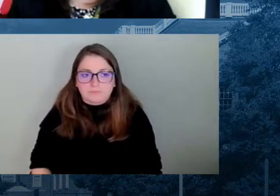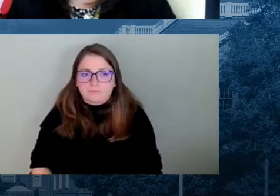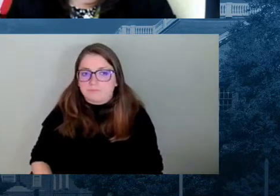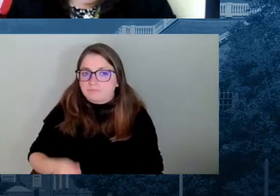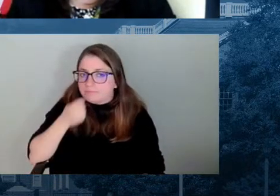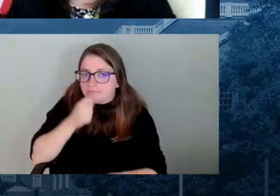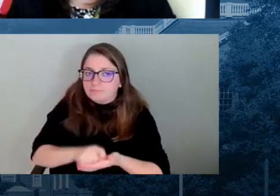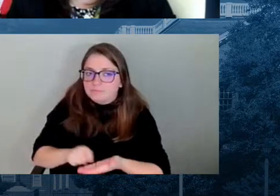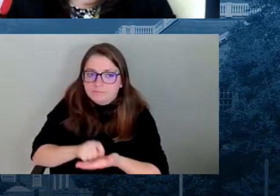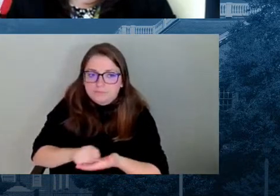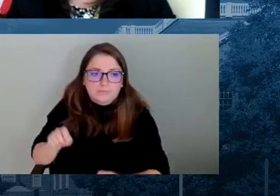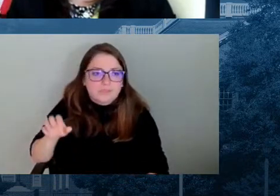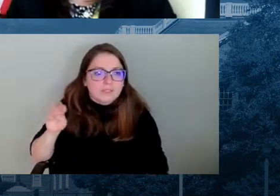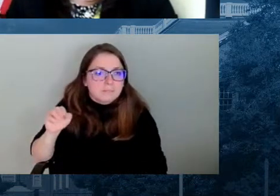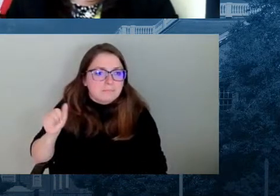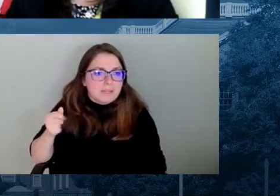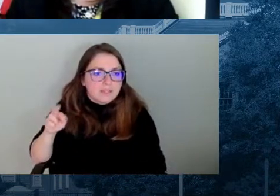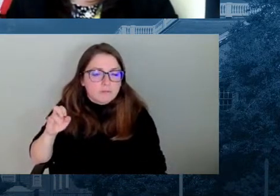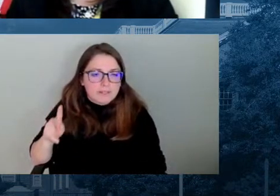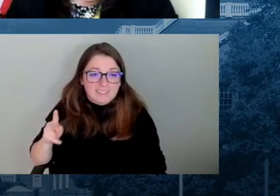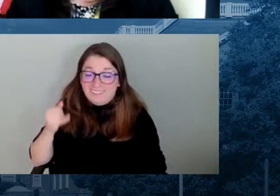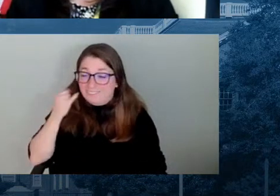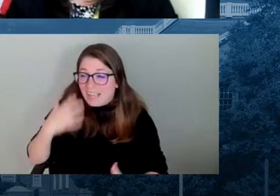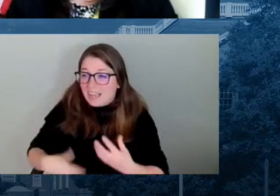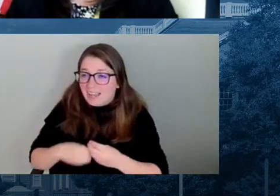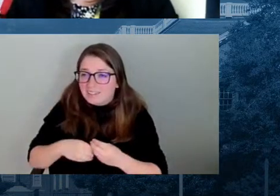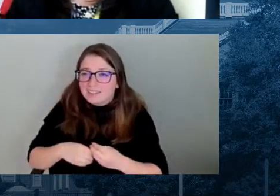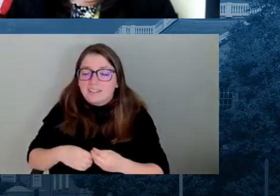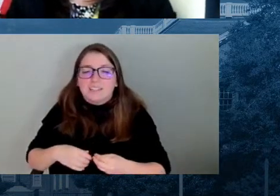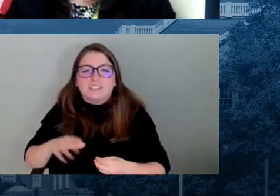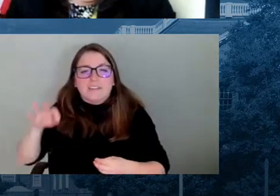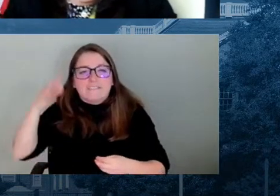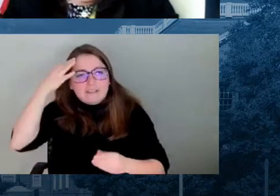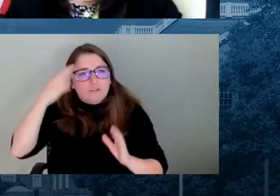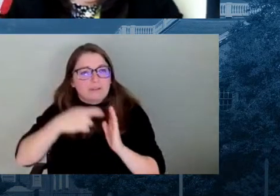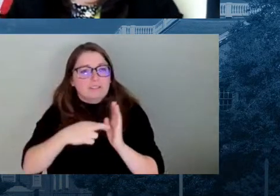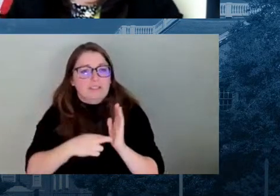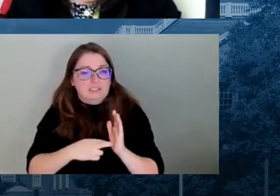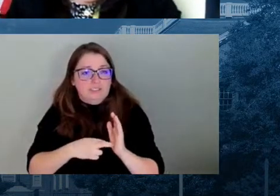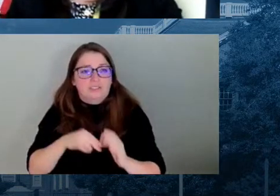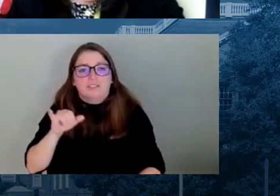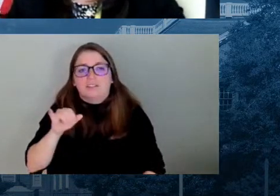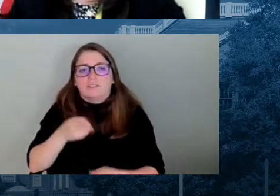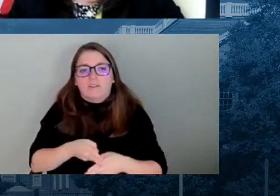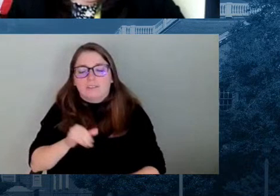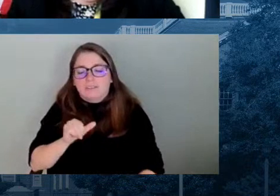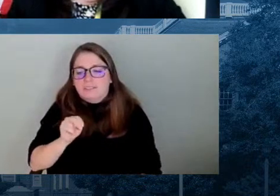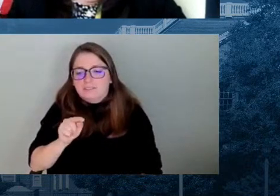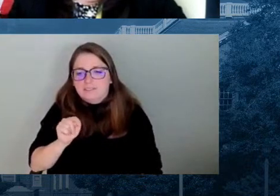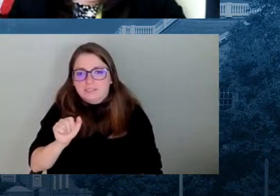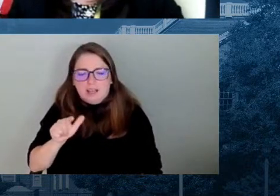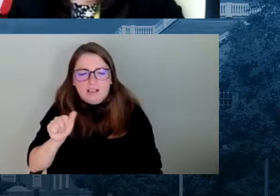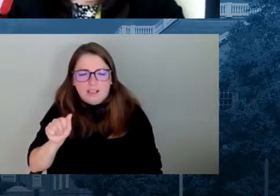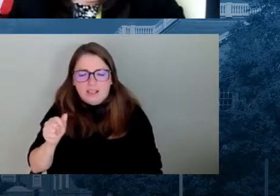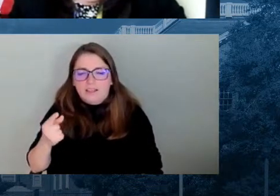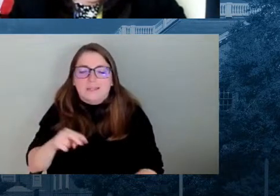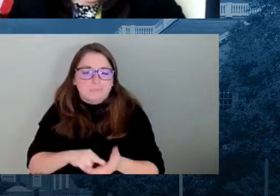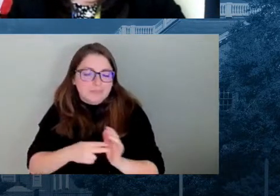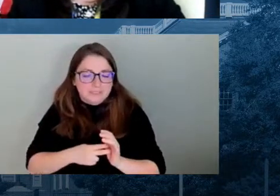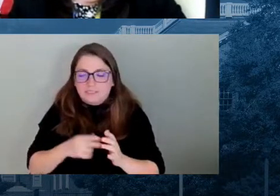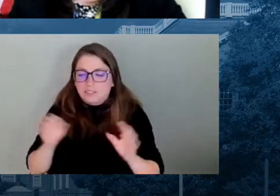that's called EMTALA, and it basically means that an emergency department cannot turn away a patient. So it would